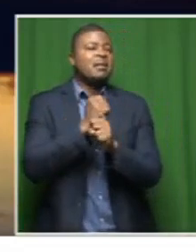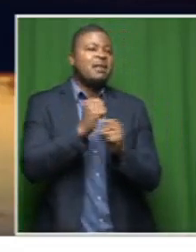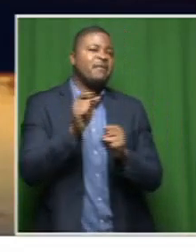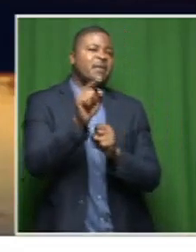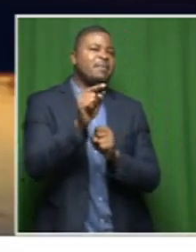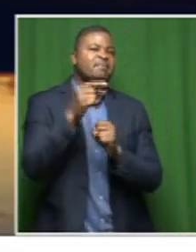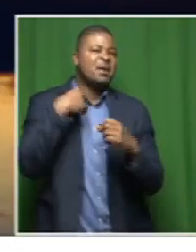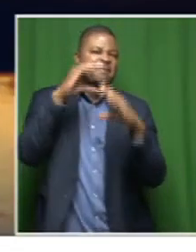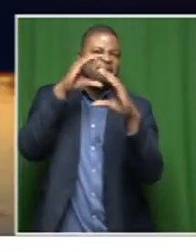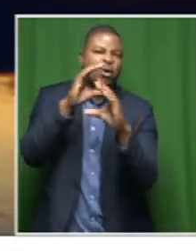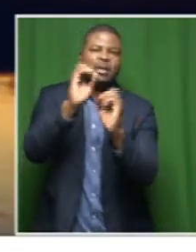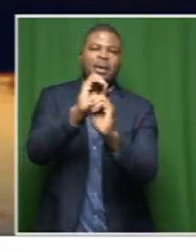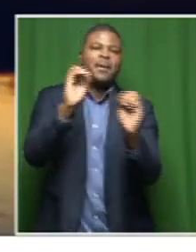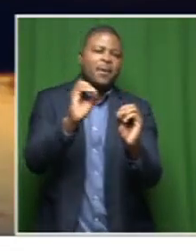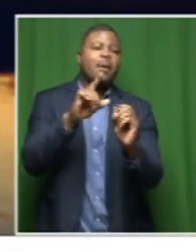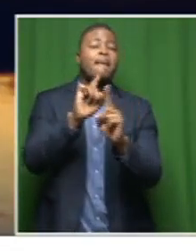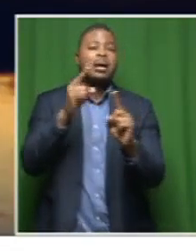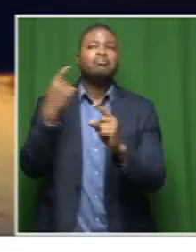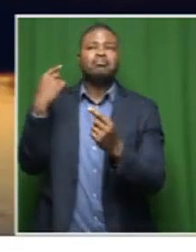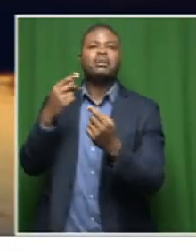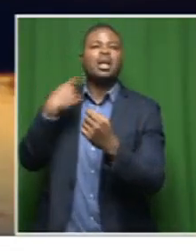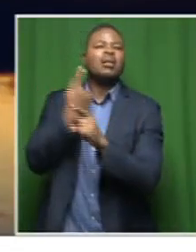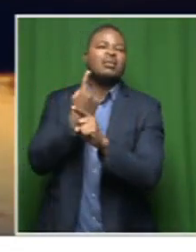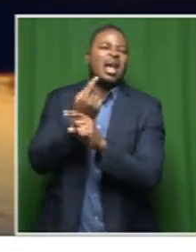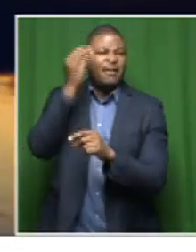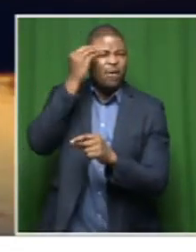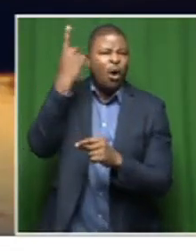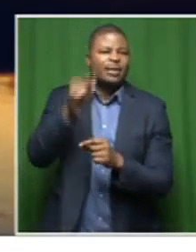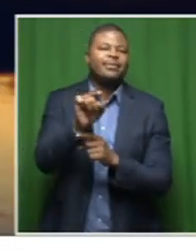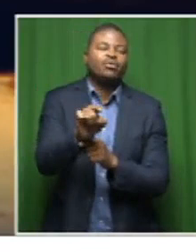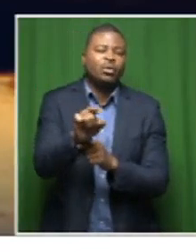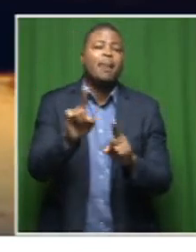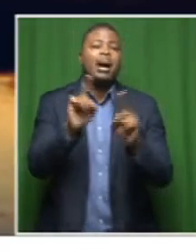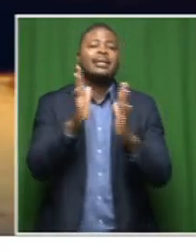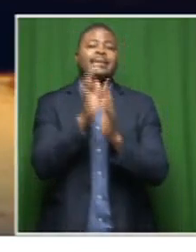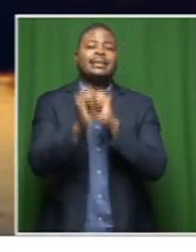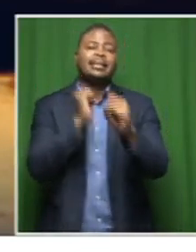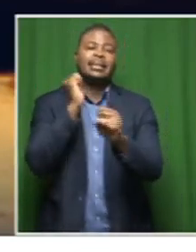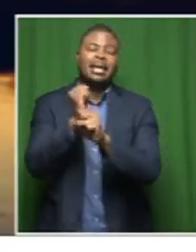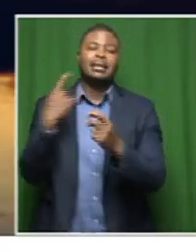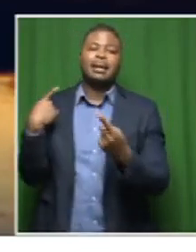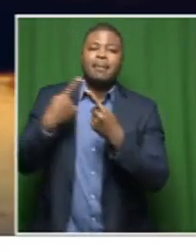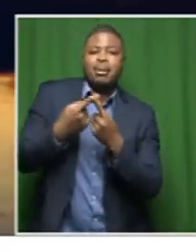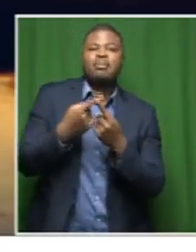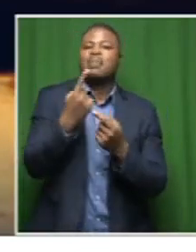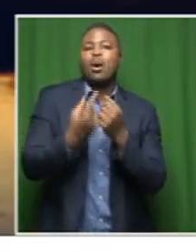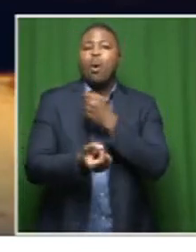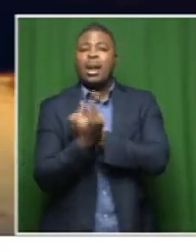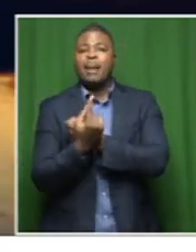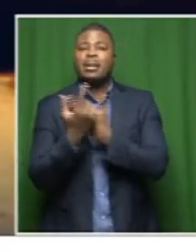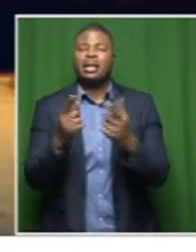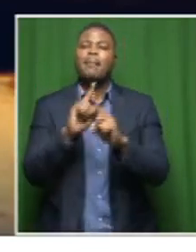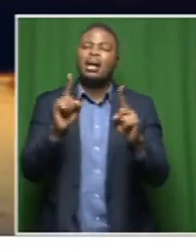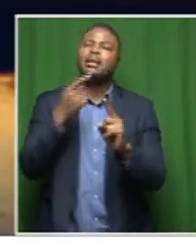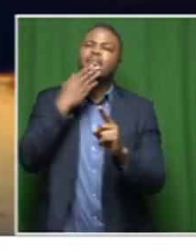we should have over the years. But 10 years after what happened in Marikana,